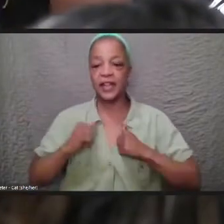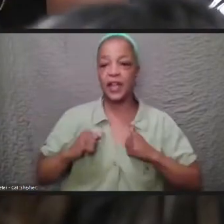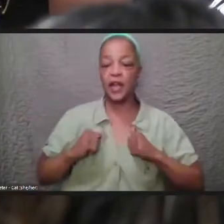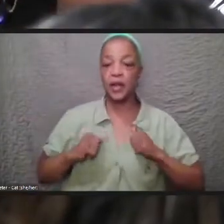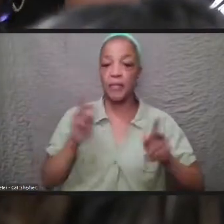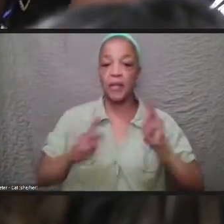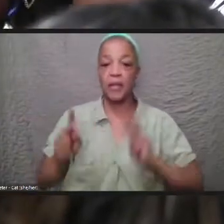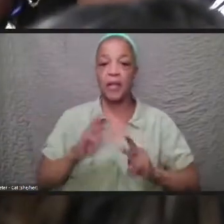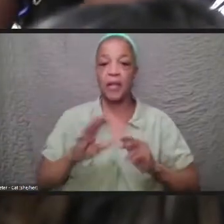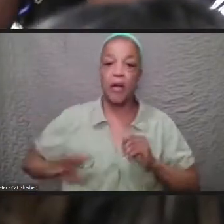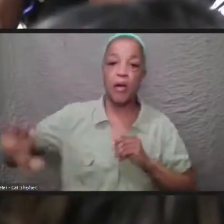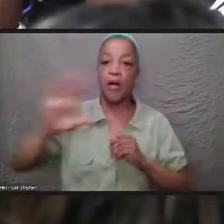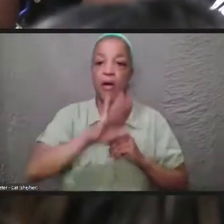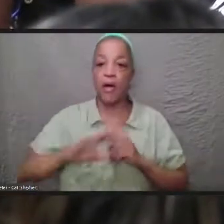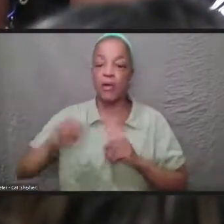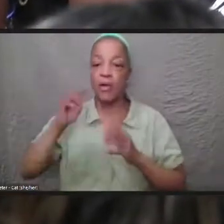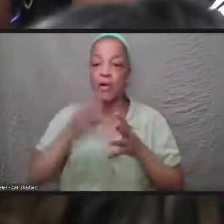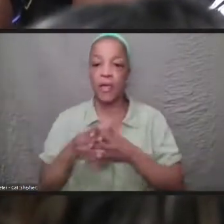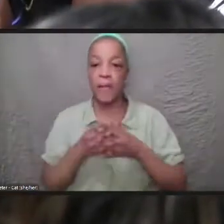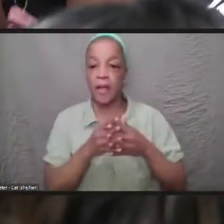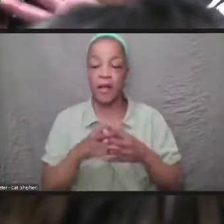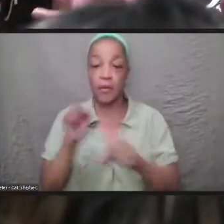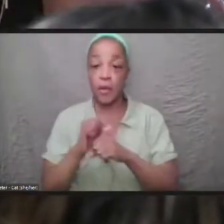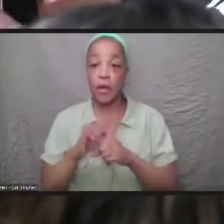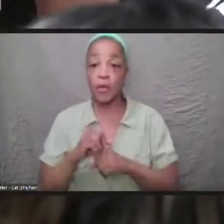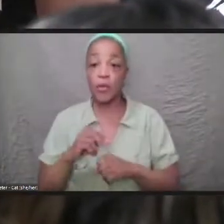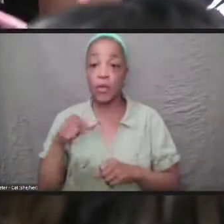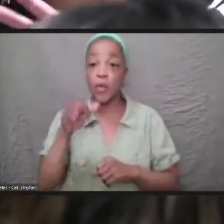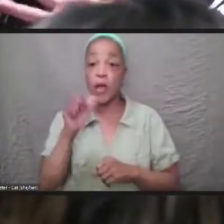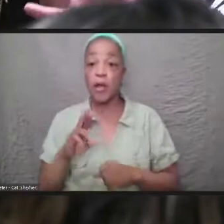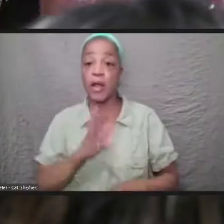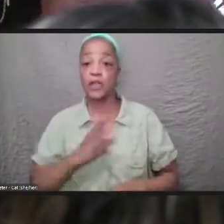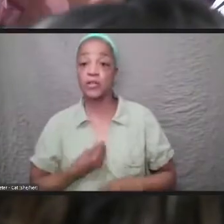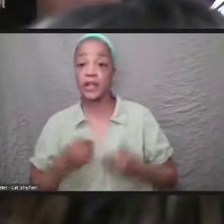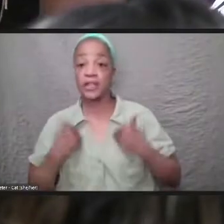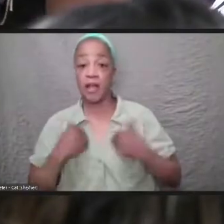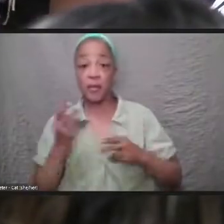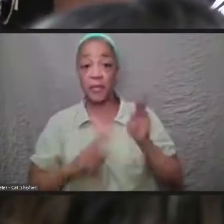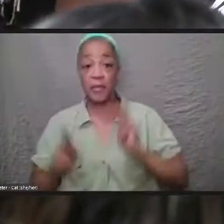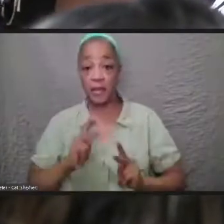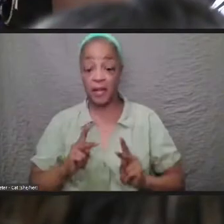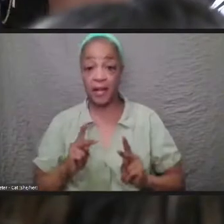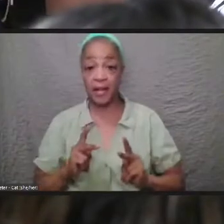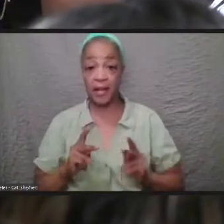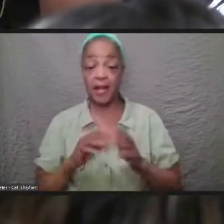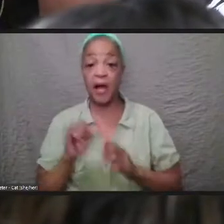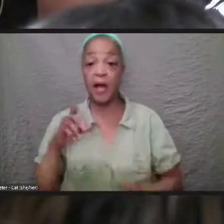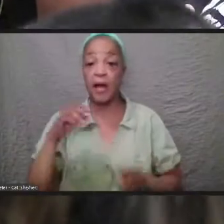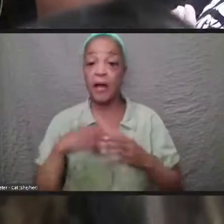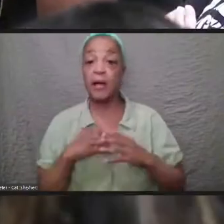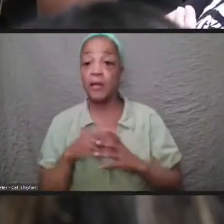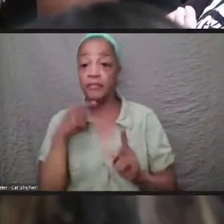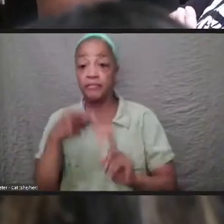who work with queer and trans young people, primarily queer and trans young people of color.